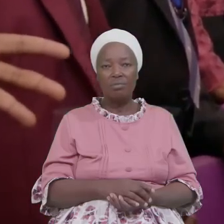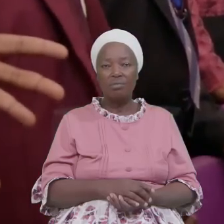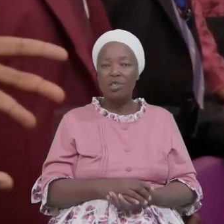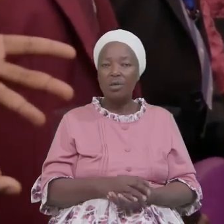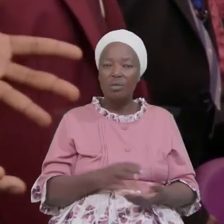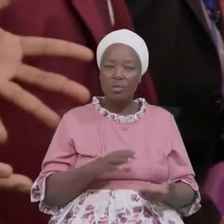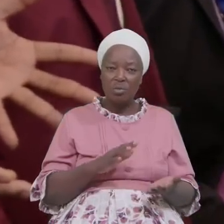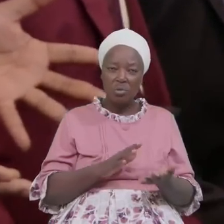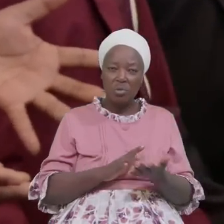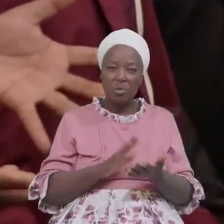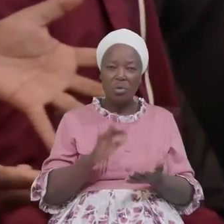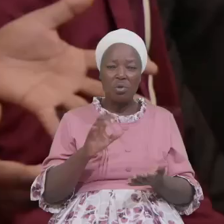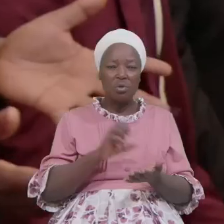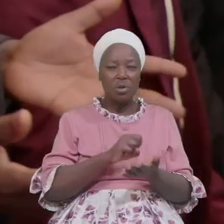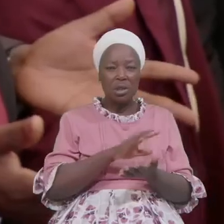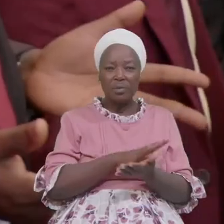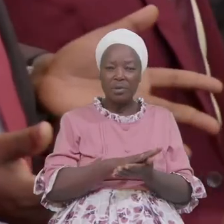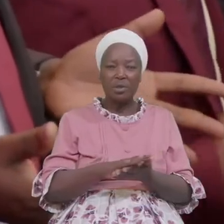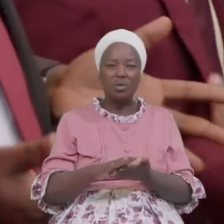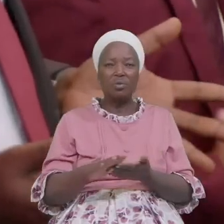glorious sanctification.